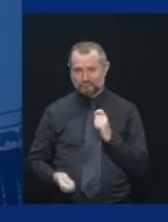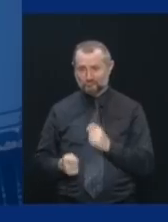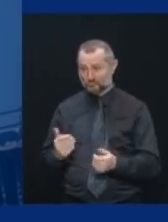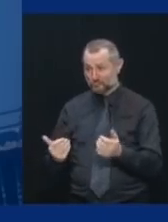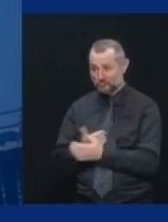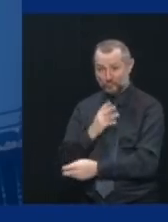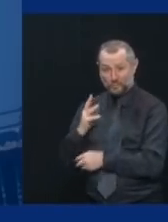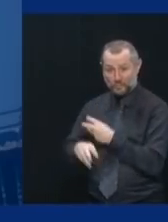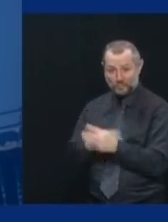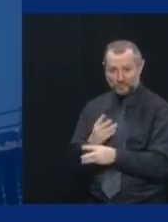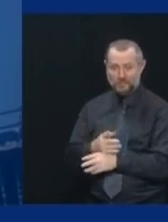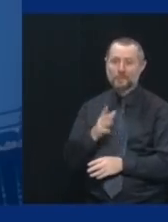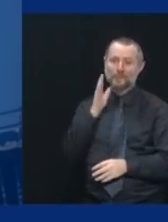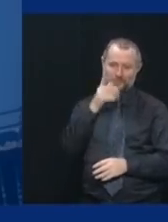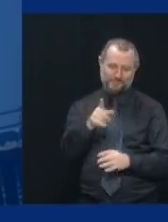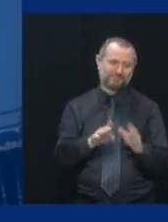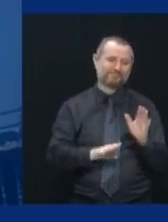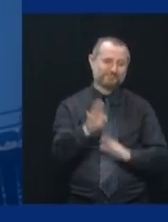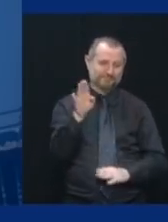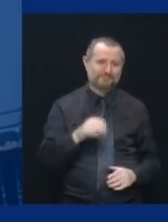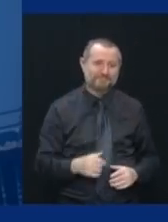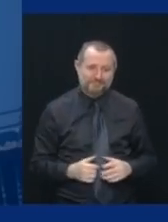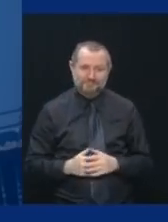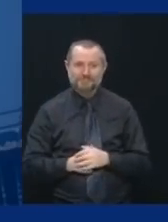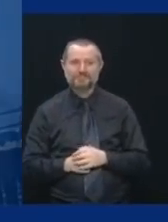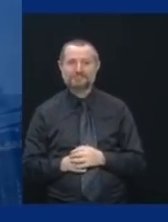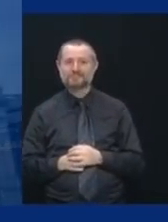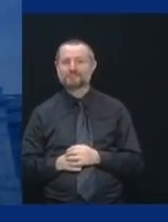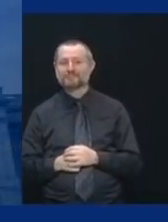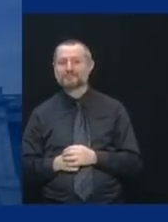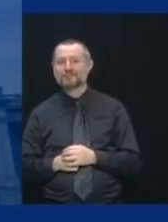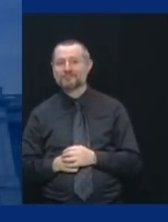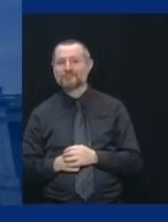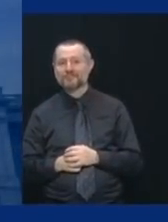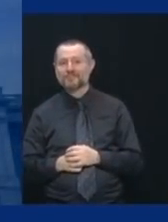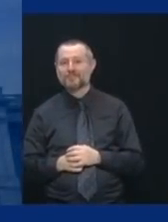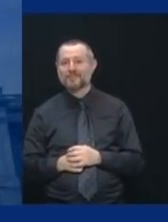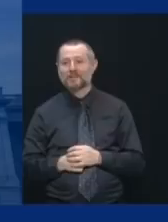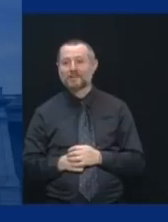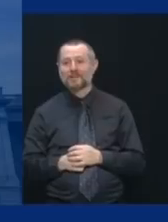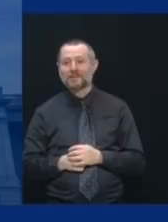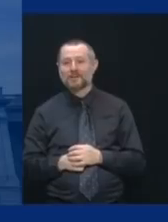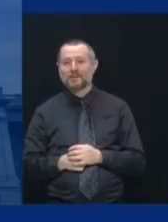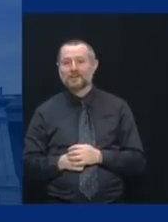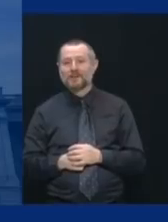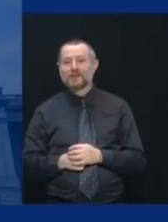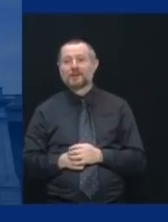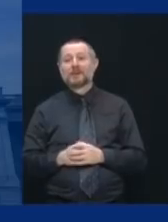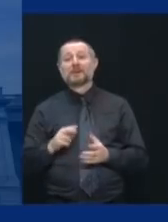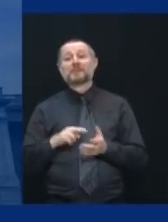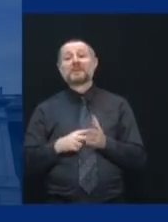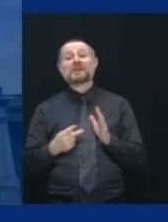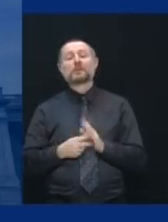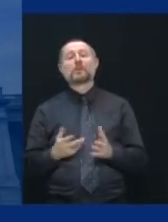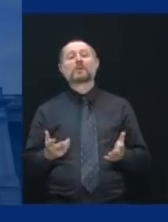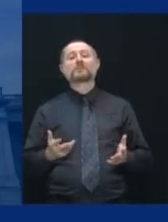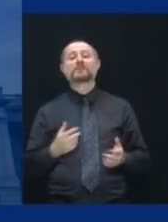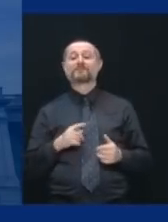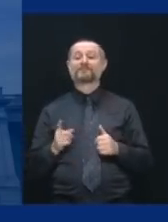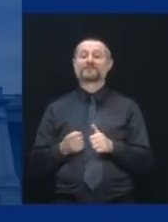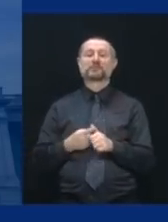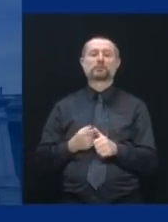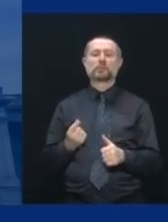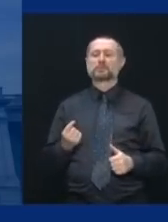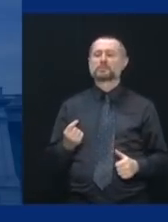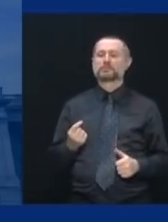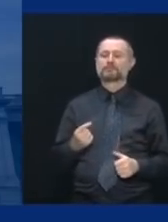the economy that thrives the most, right? So, step one, we